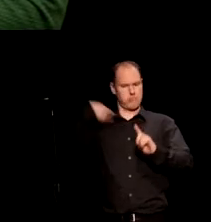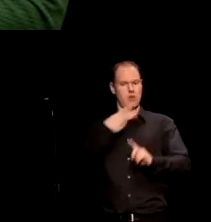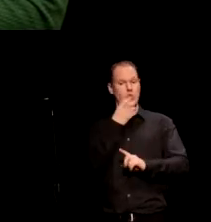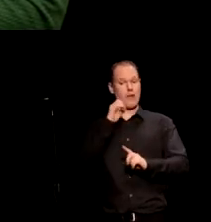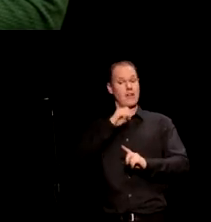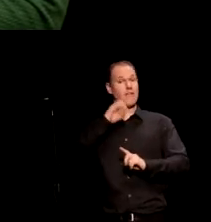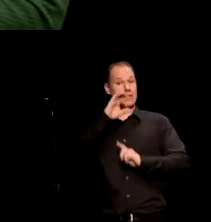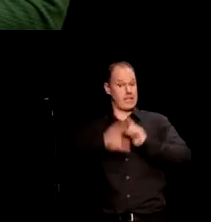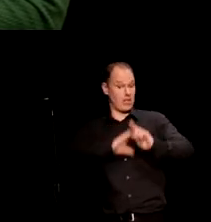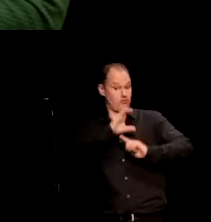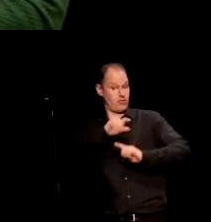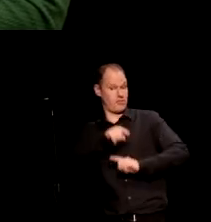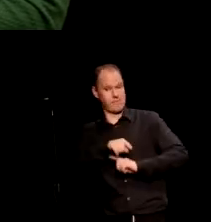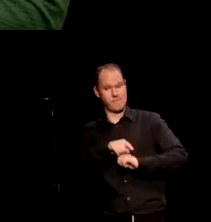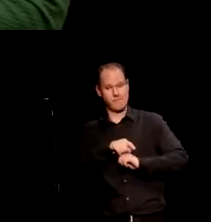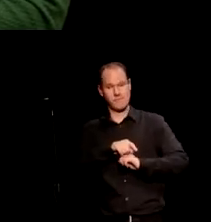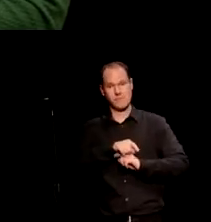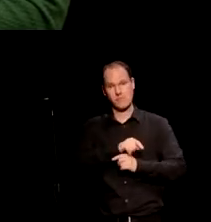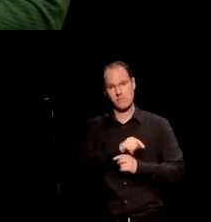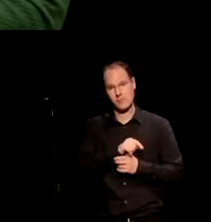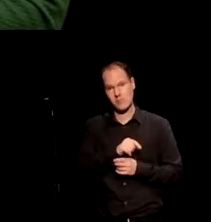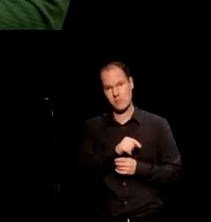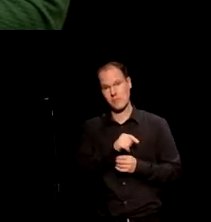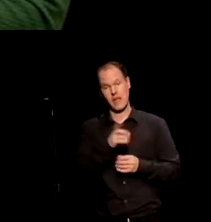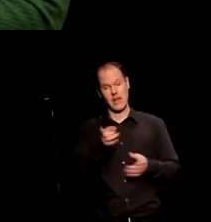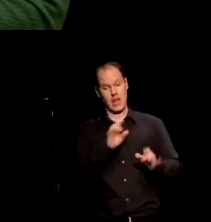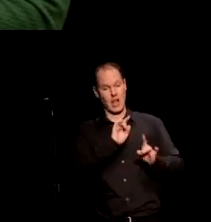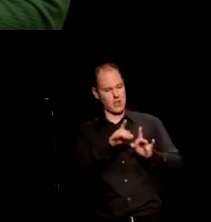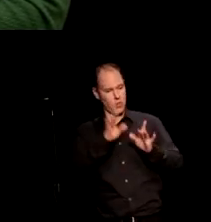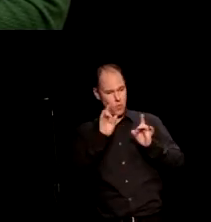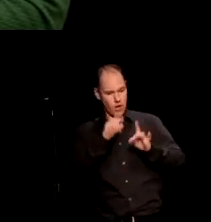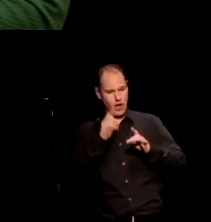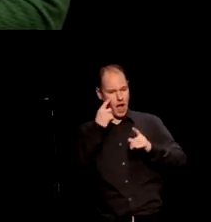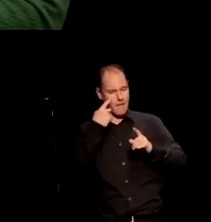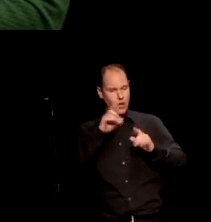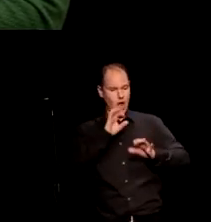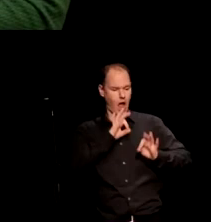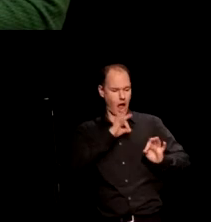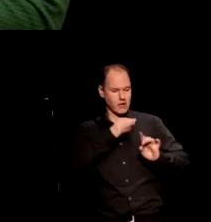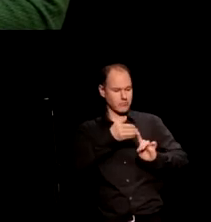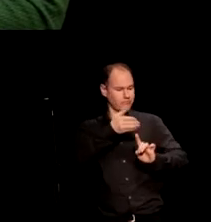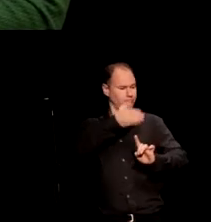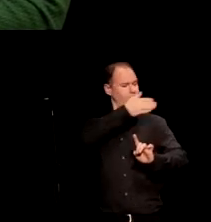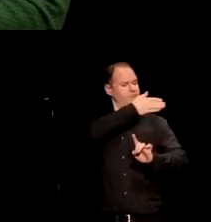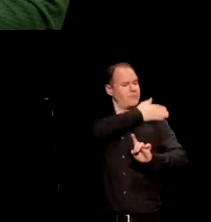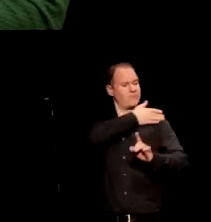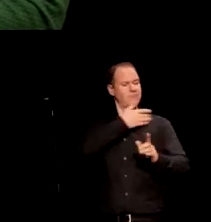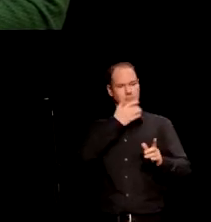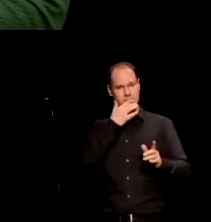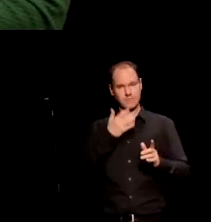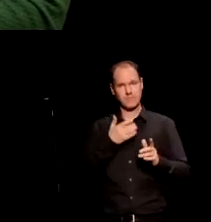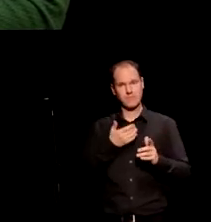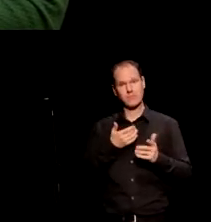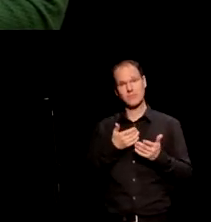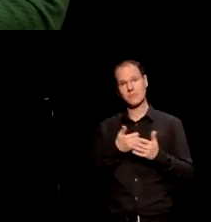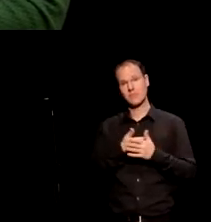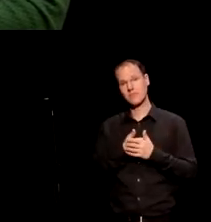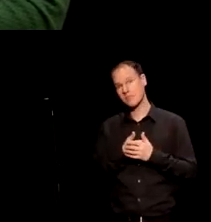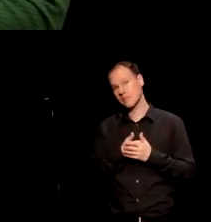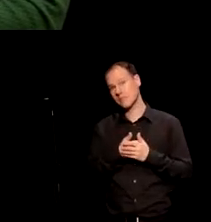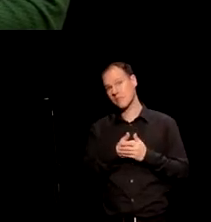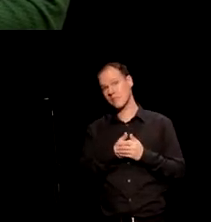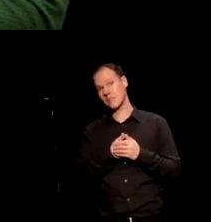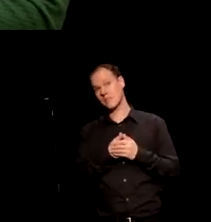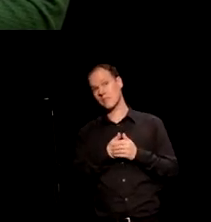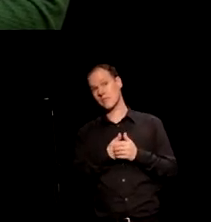their father's the 19th century, and that's the Toronto Bridge. And it has been that pattern of degradation and people